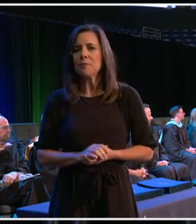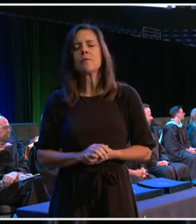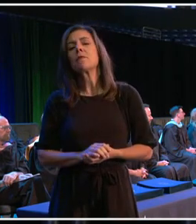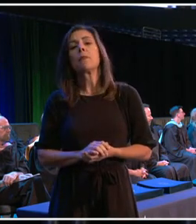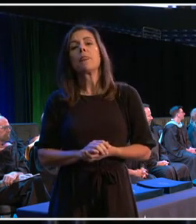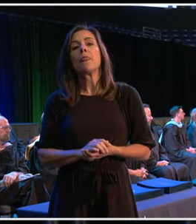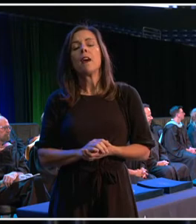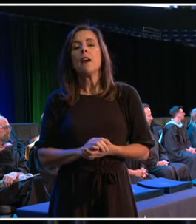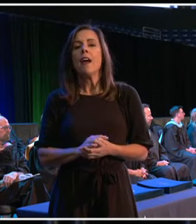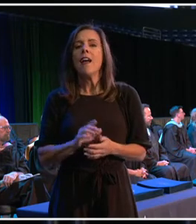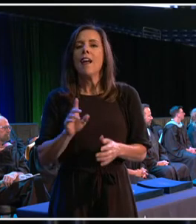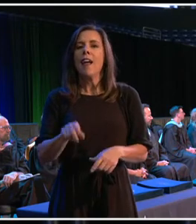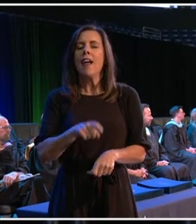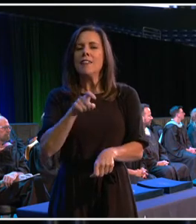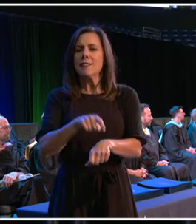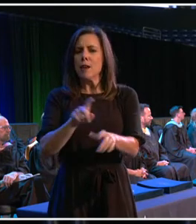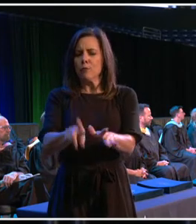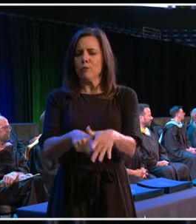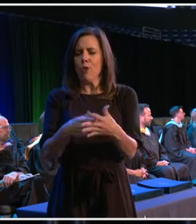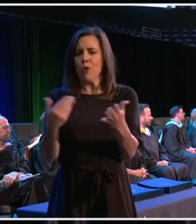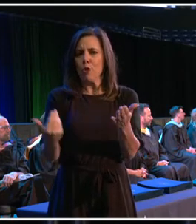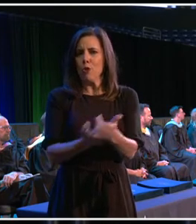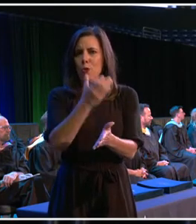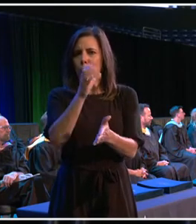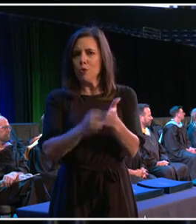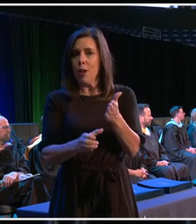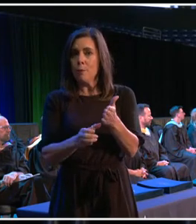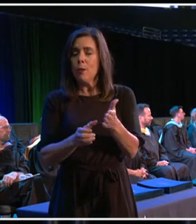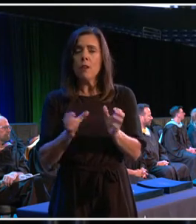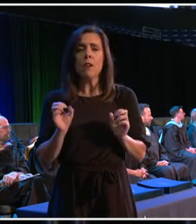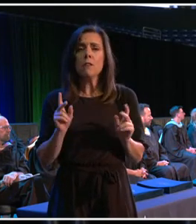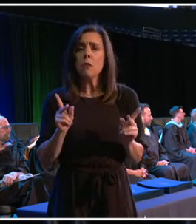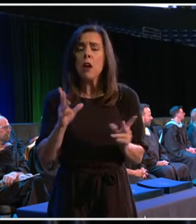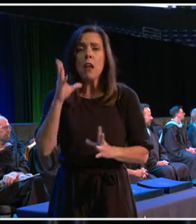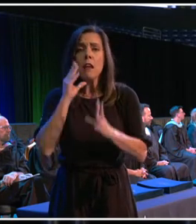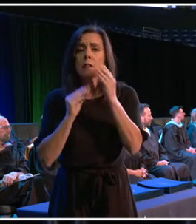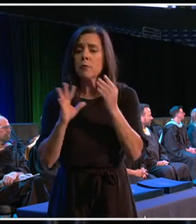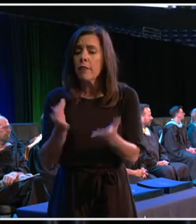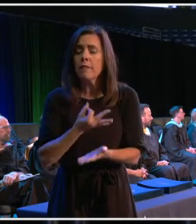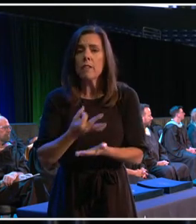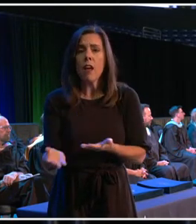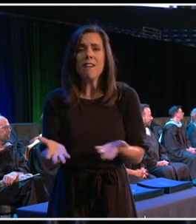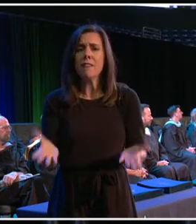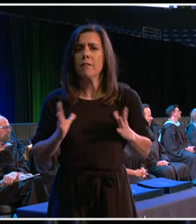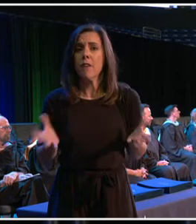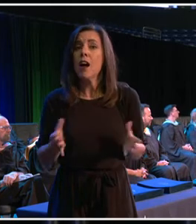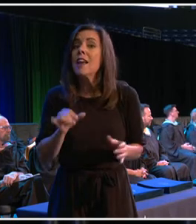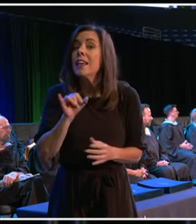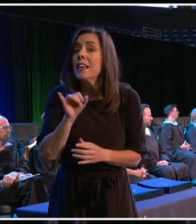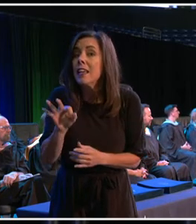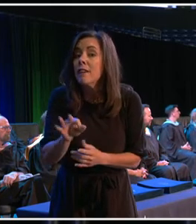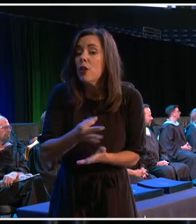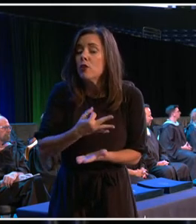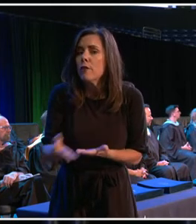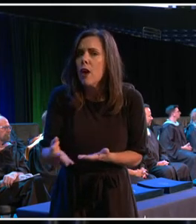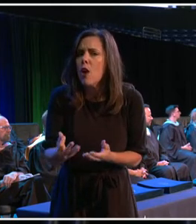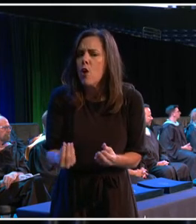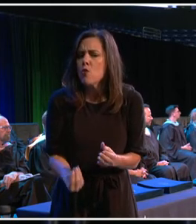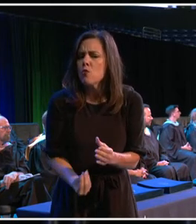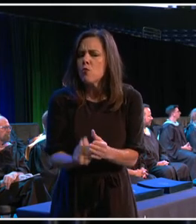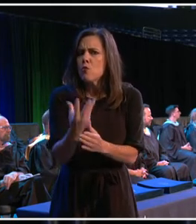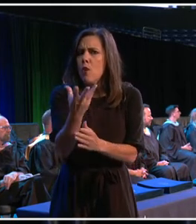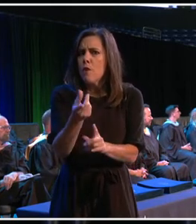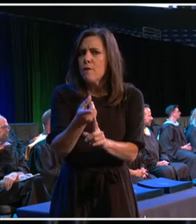Now that it's time for us to open up a new chapter, it is okay to experience failure. But if you fail, grow exponentially from